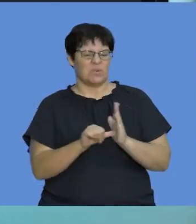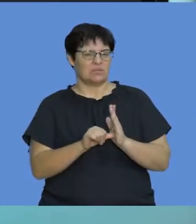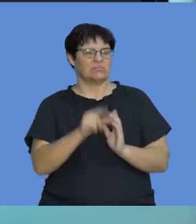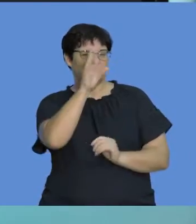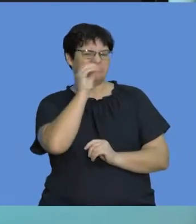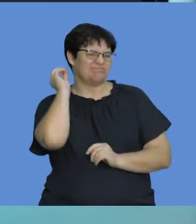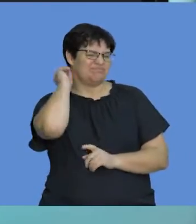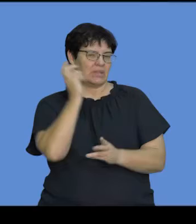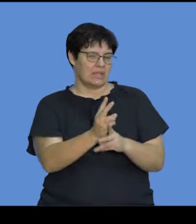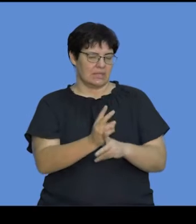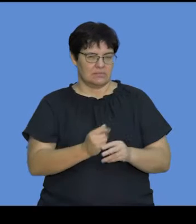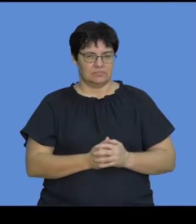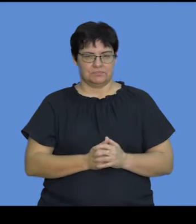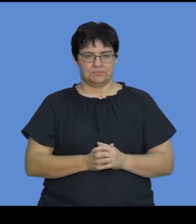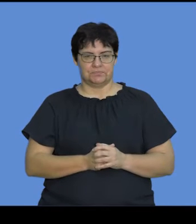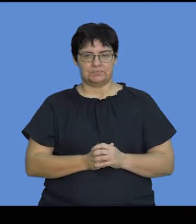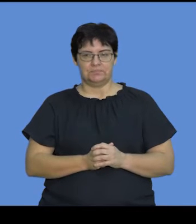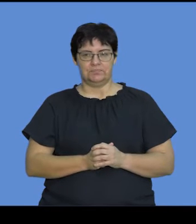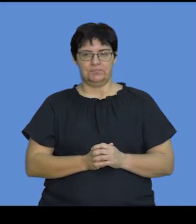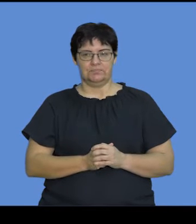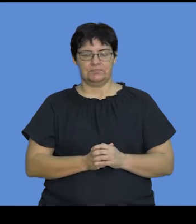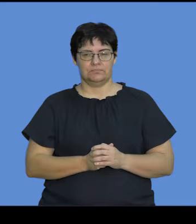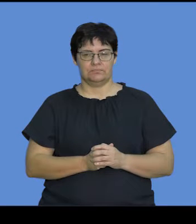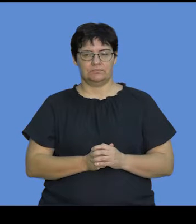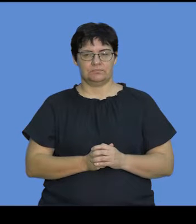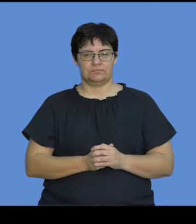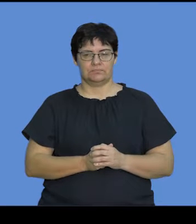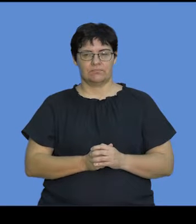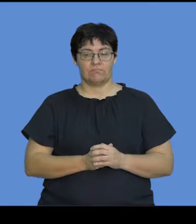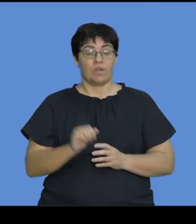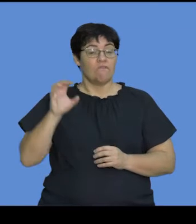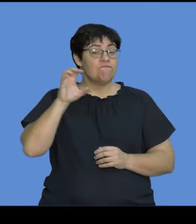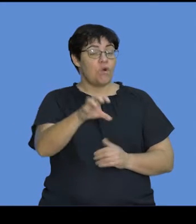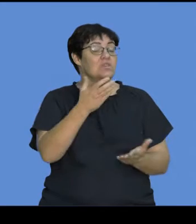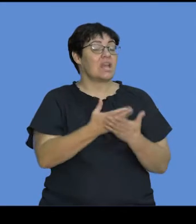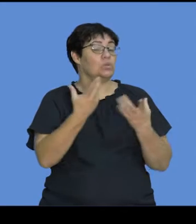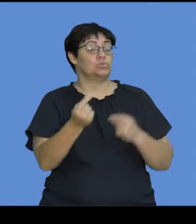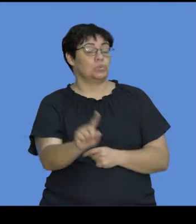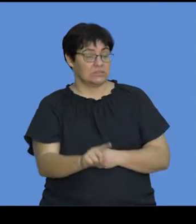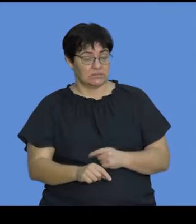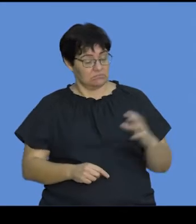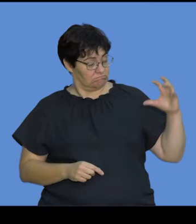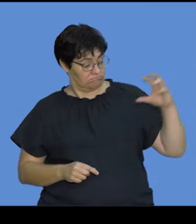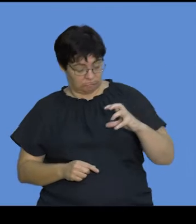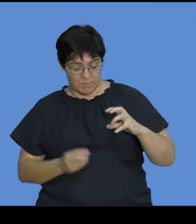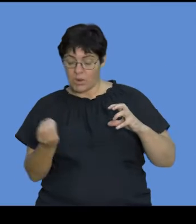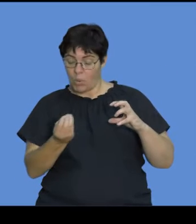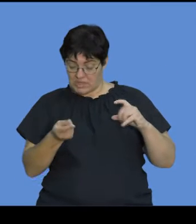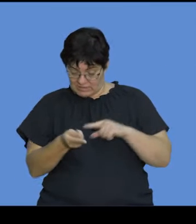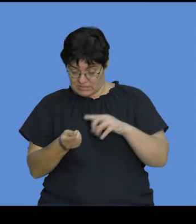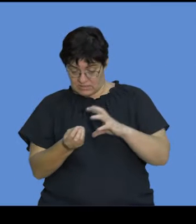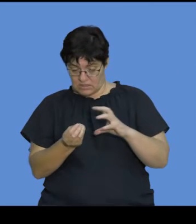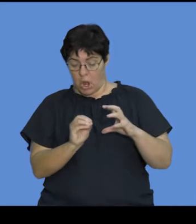just remind you again, okay? So, a force can do this. It can start an object